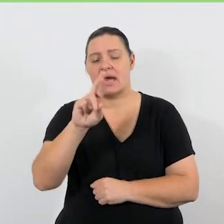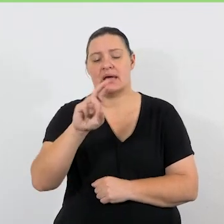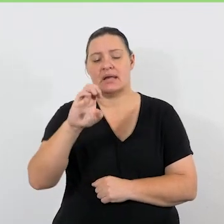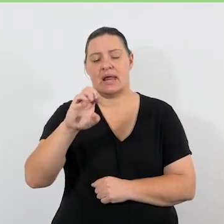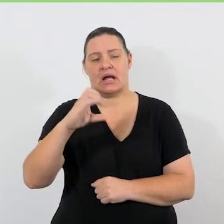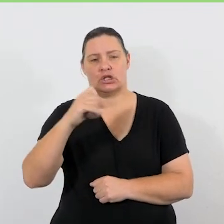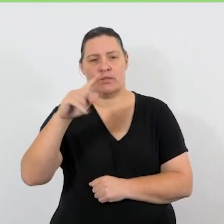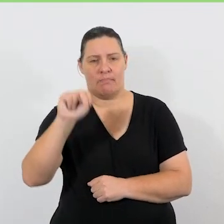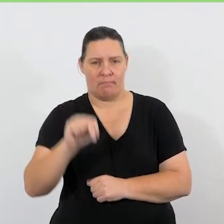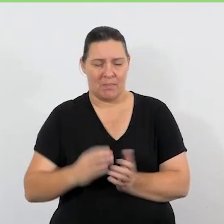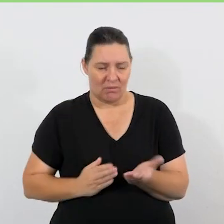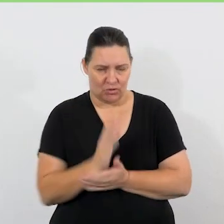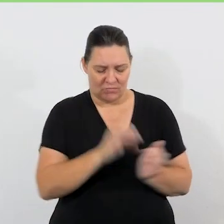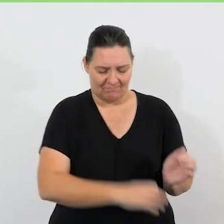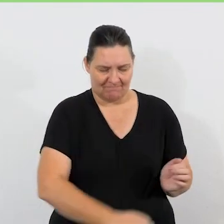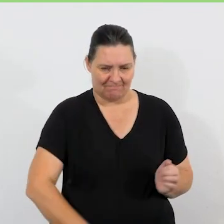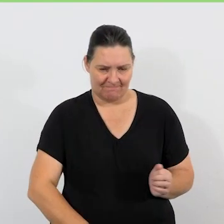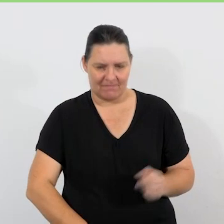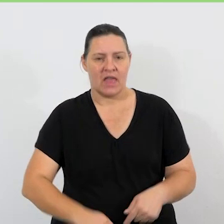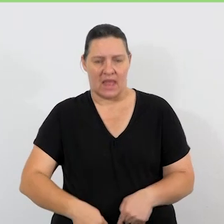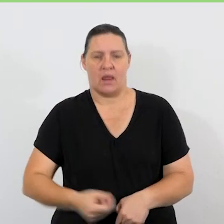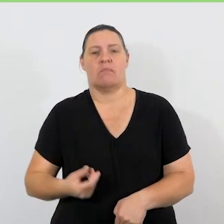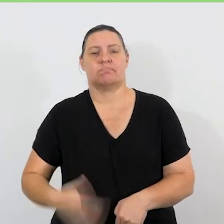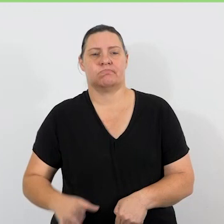obviously our rectum. Yes.